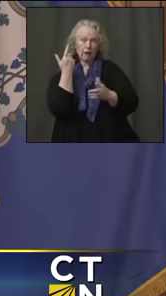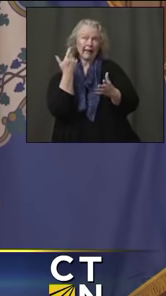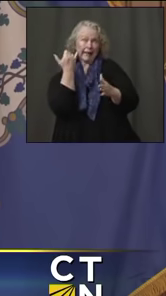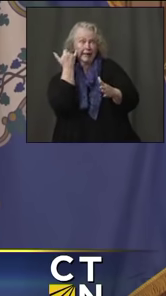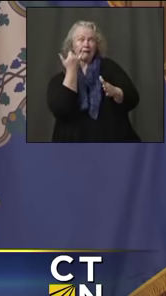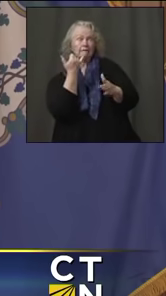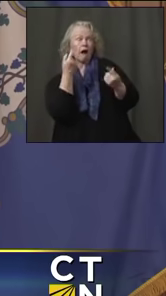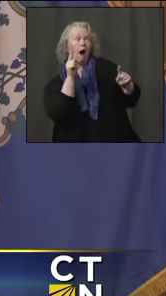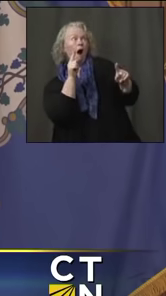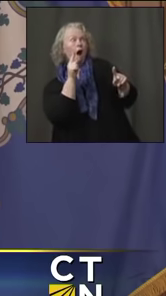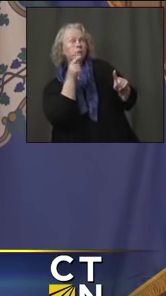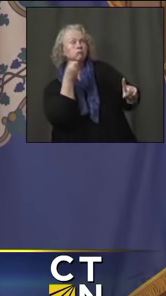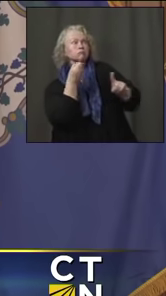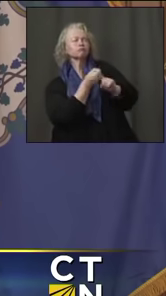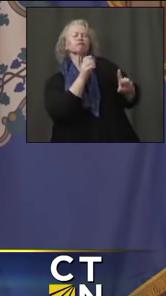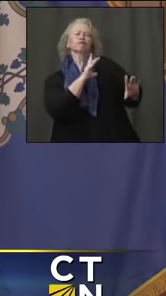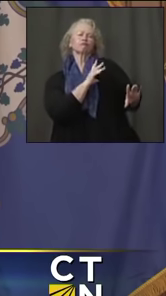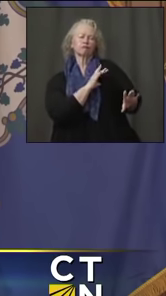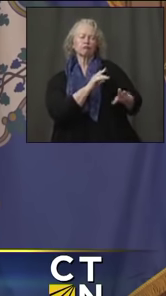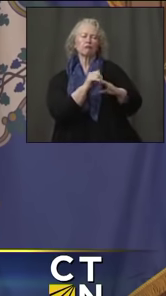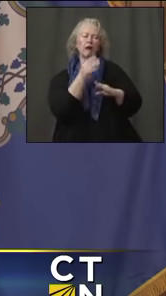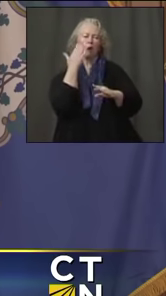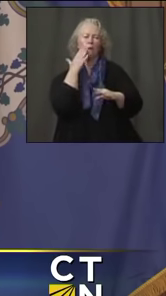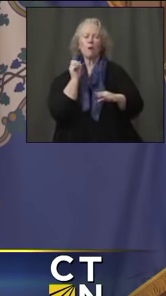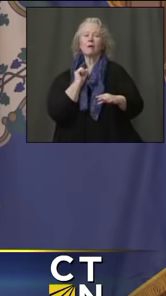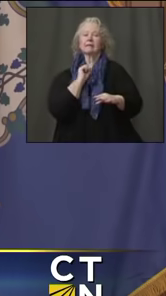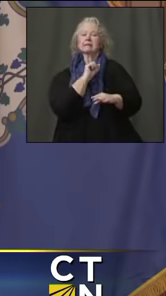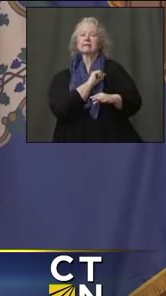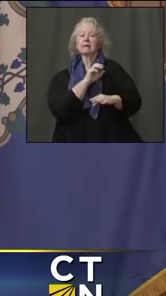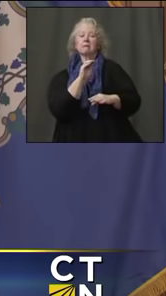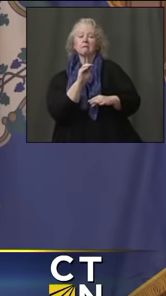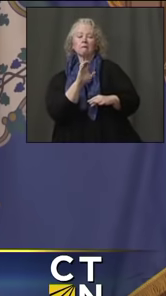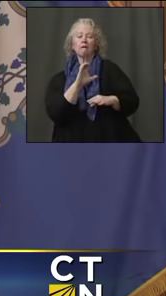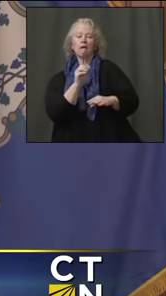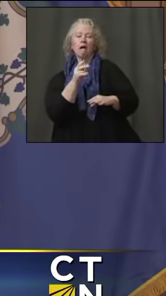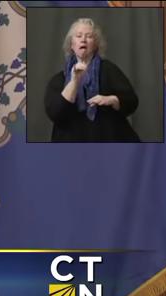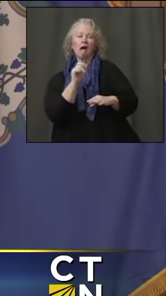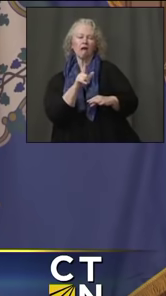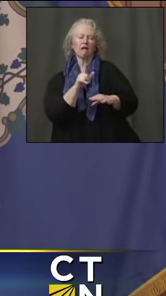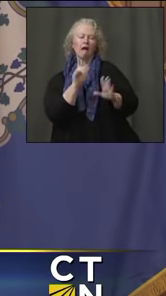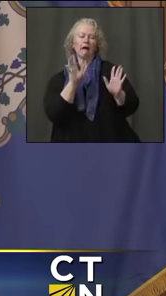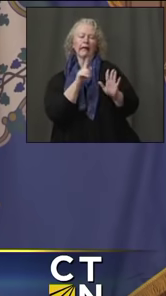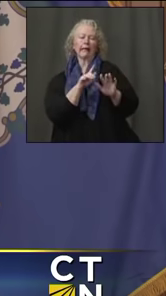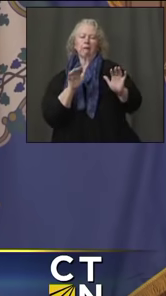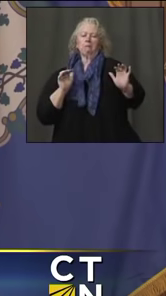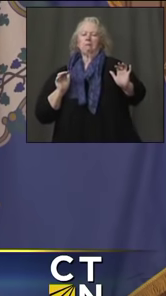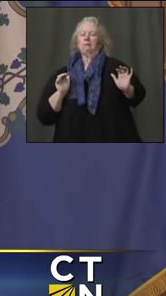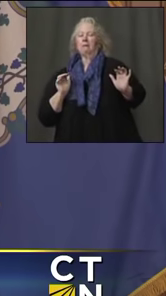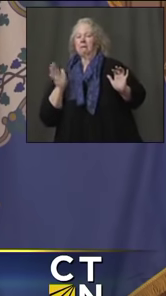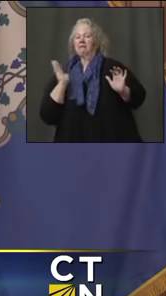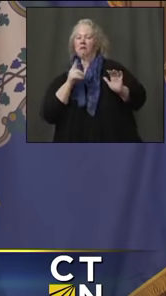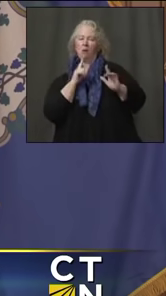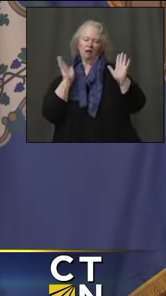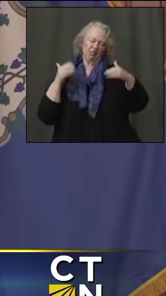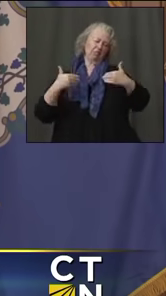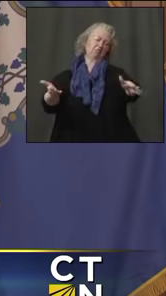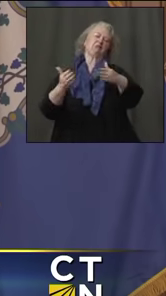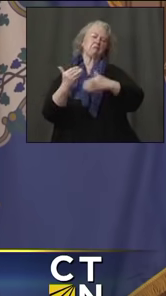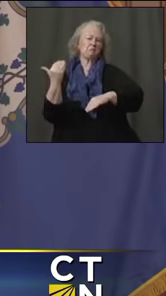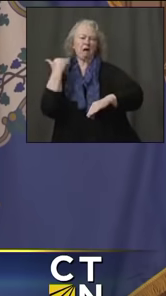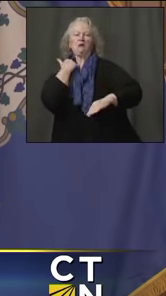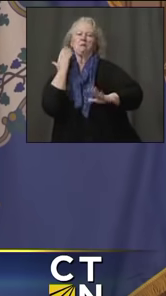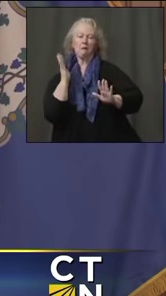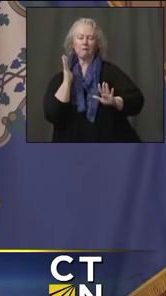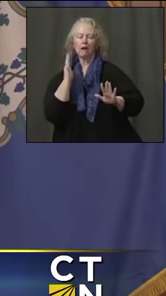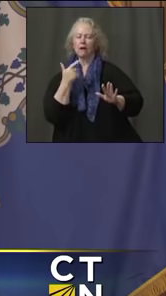is. I know Senator McConnell has backed off the bankruptcy talk, so I talked to Jim Himes. He's there